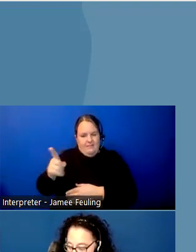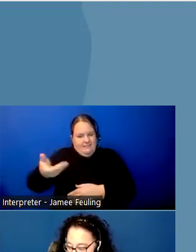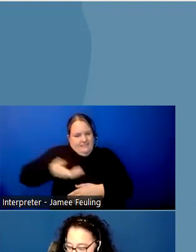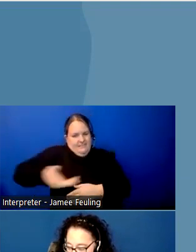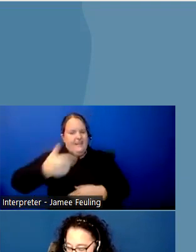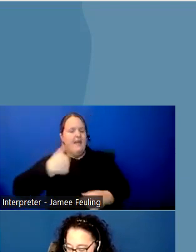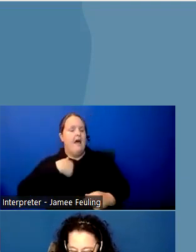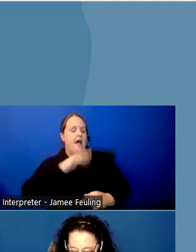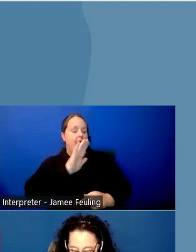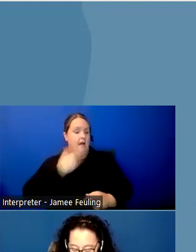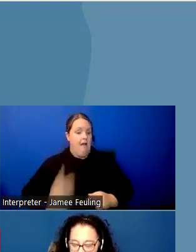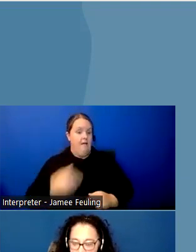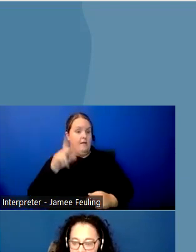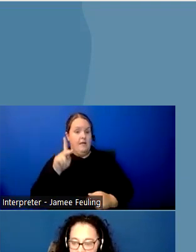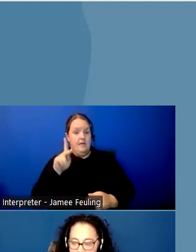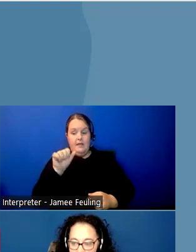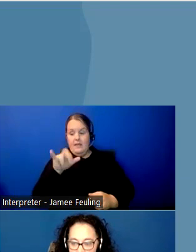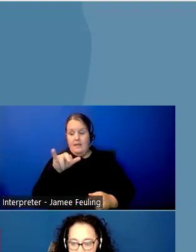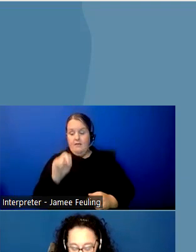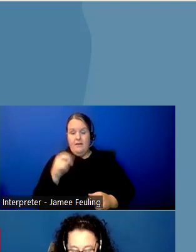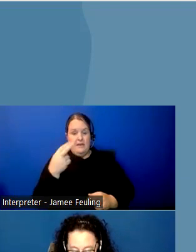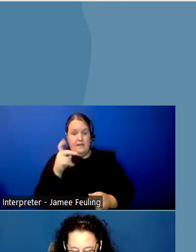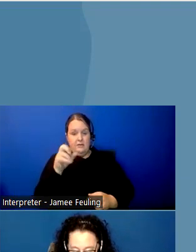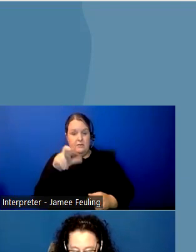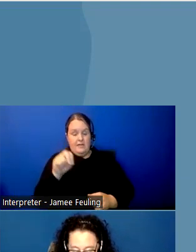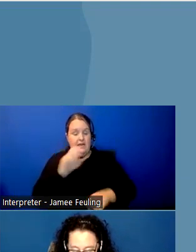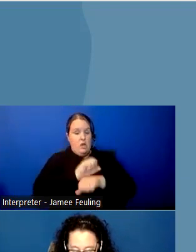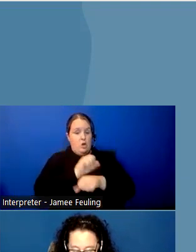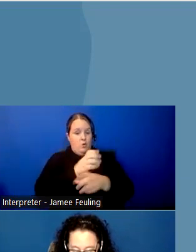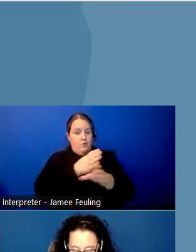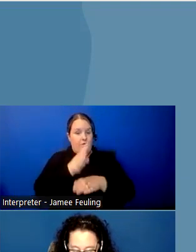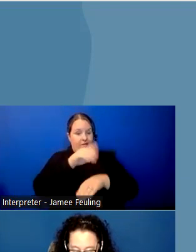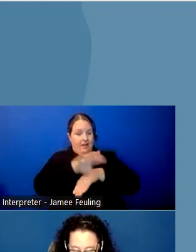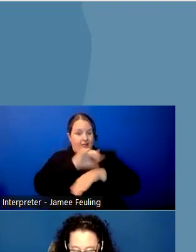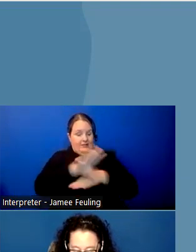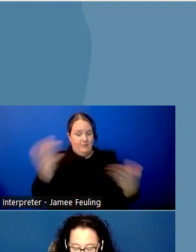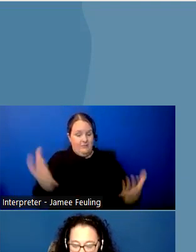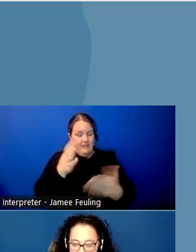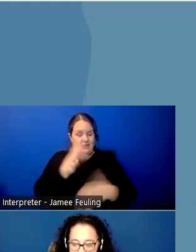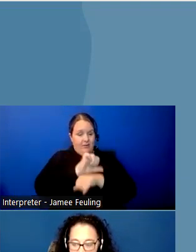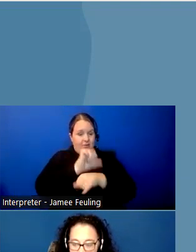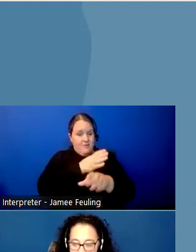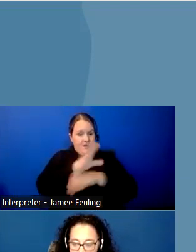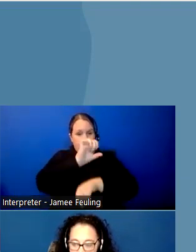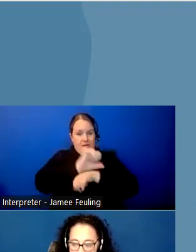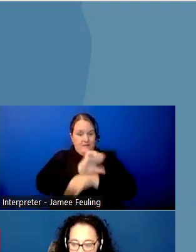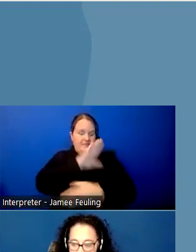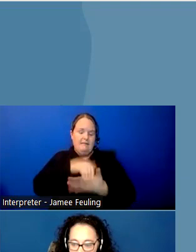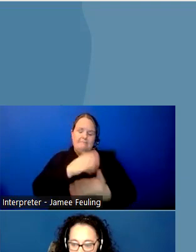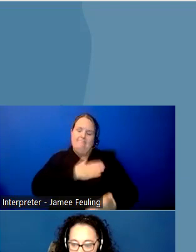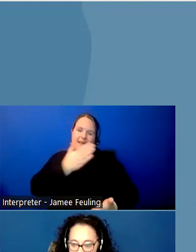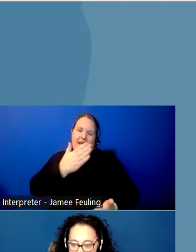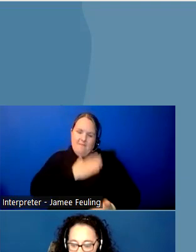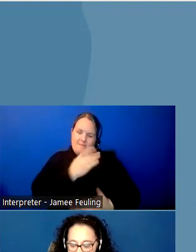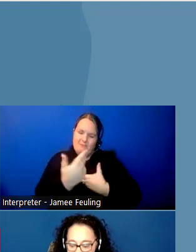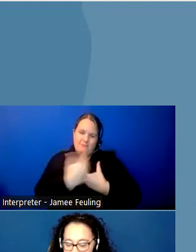Karen Henderson, and I'm a career counselor with the Career and Employment Center. We're so glad you have joined us, and